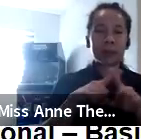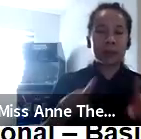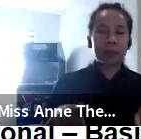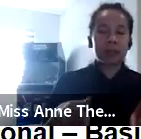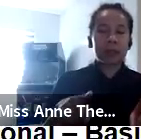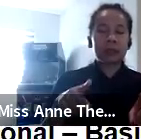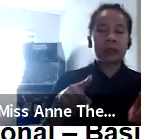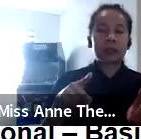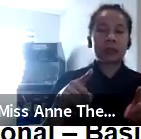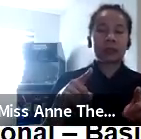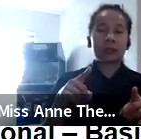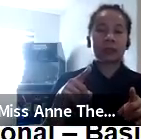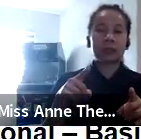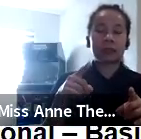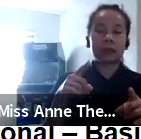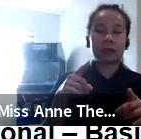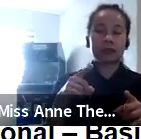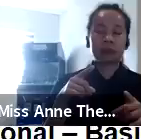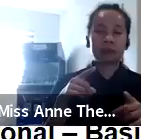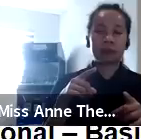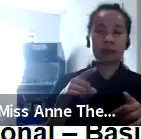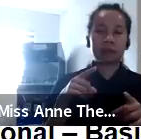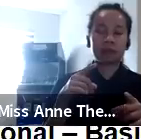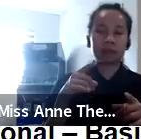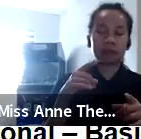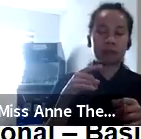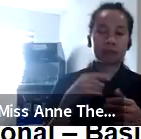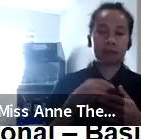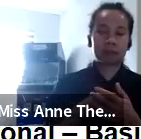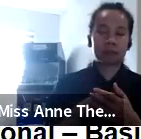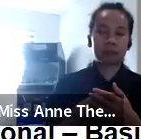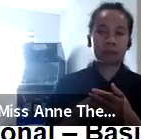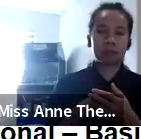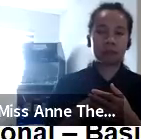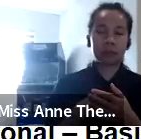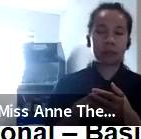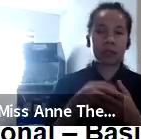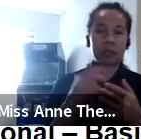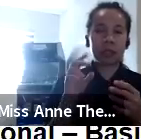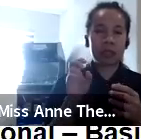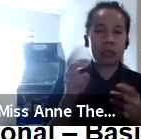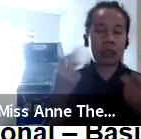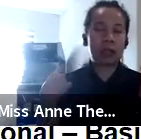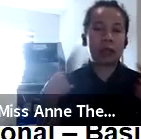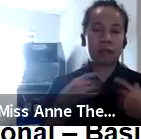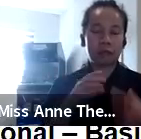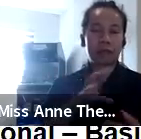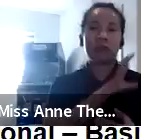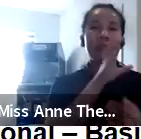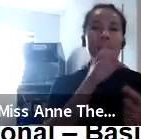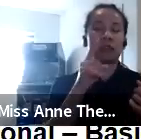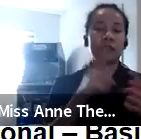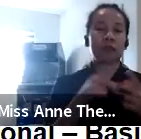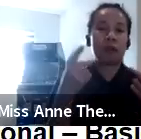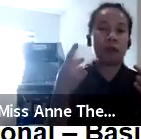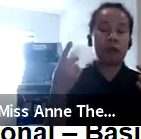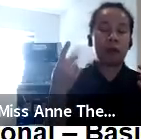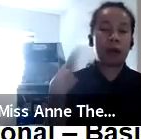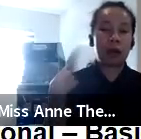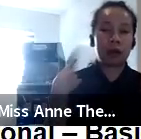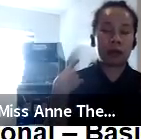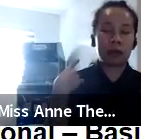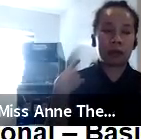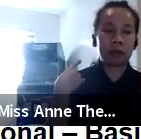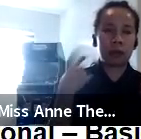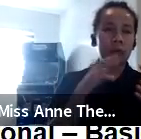also that courage that you have really to know that person